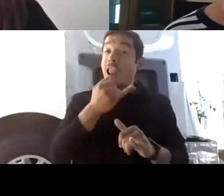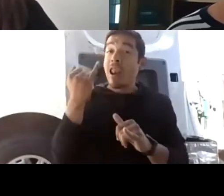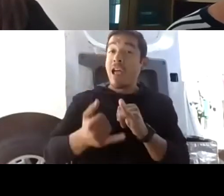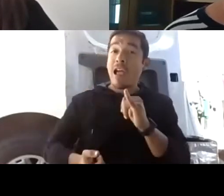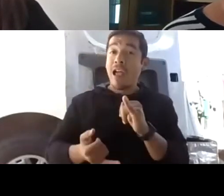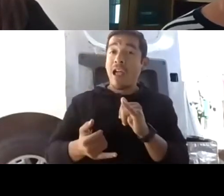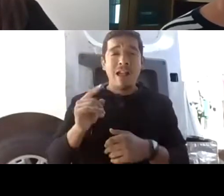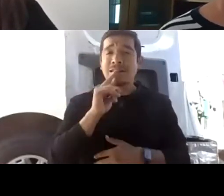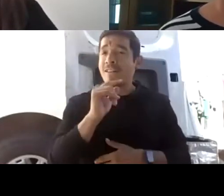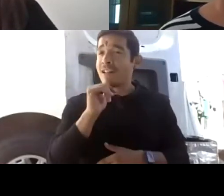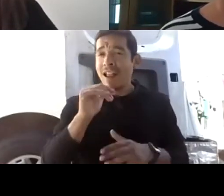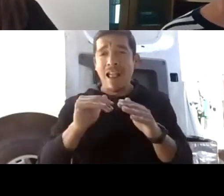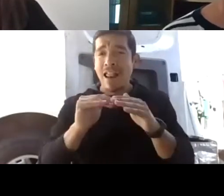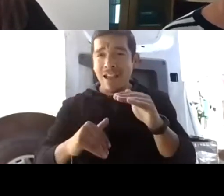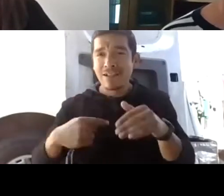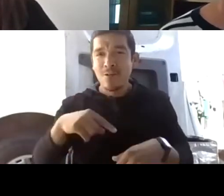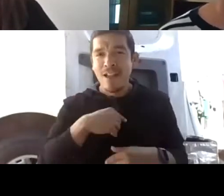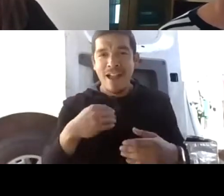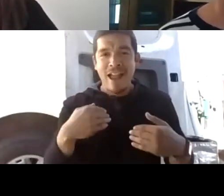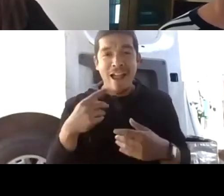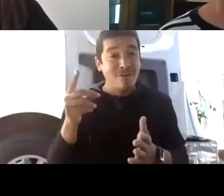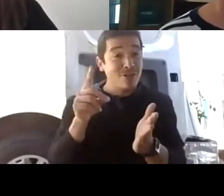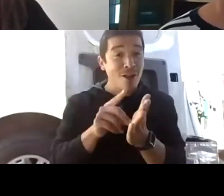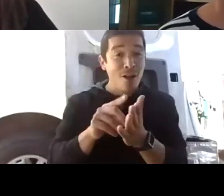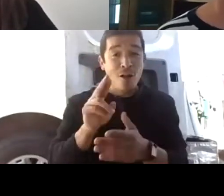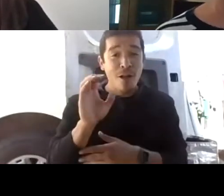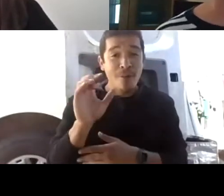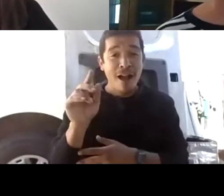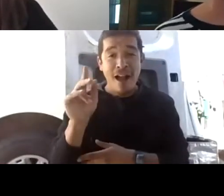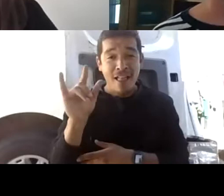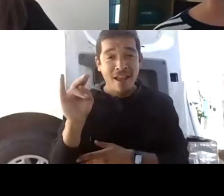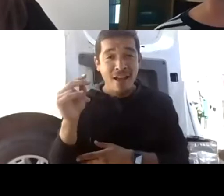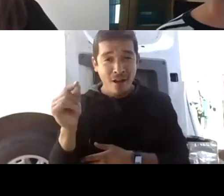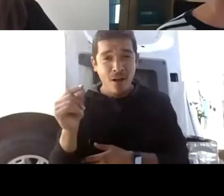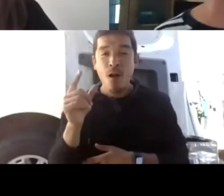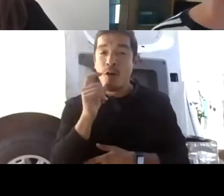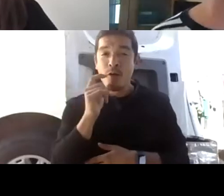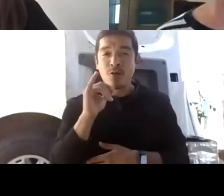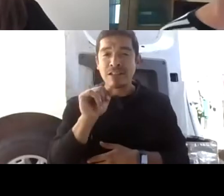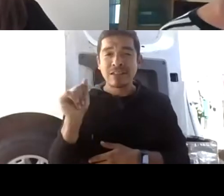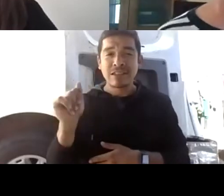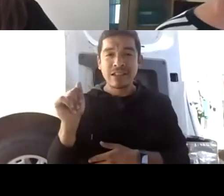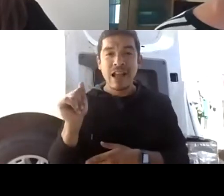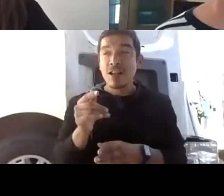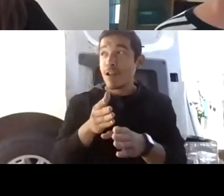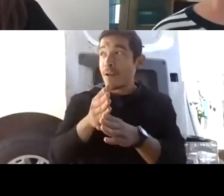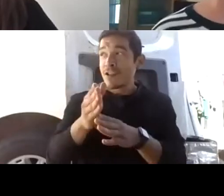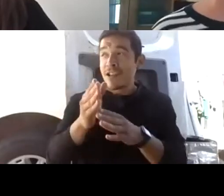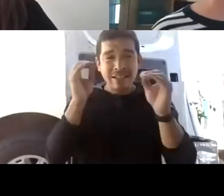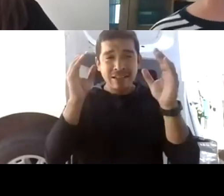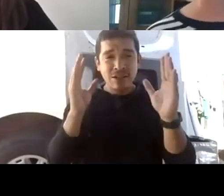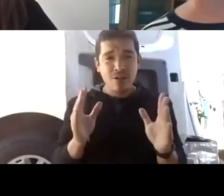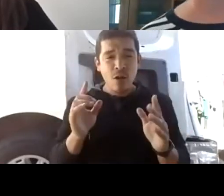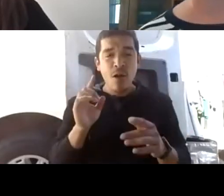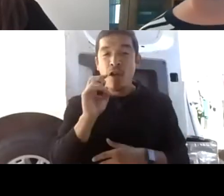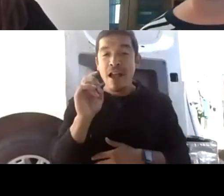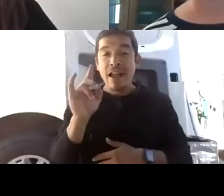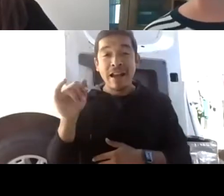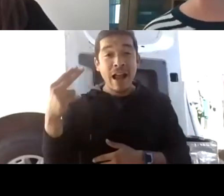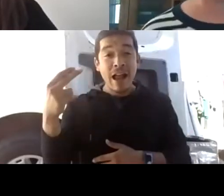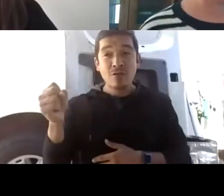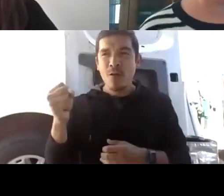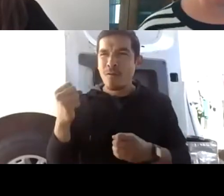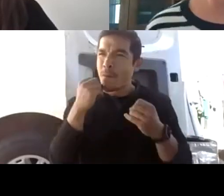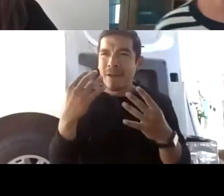and certainly not least, we have Dr. Rebecca Kalingo, who's been a special ed teacher at Kennedy Krieger High School for many